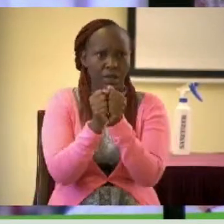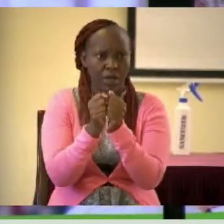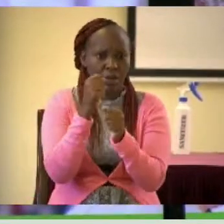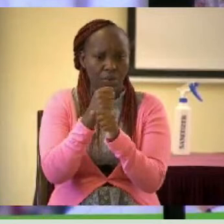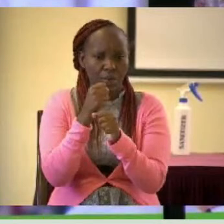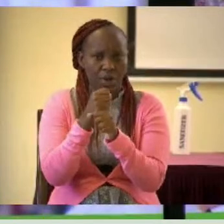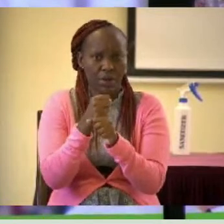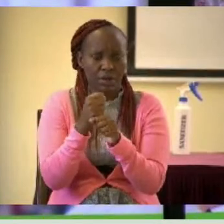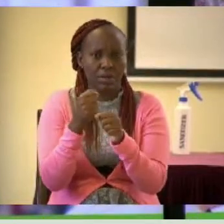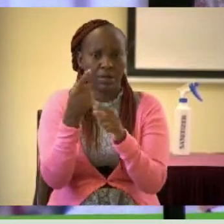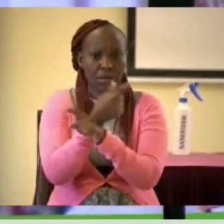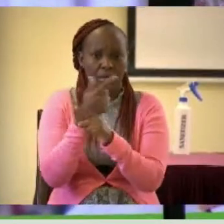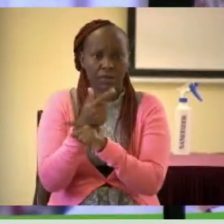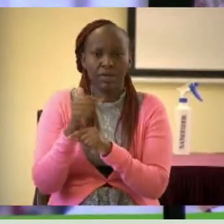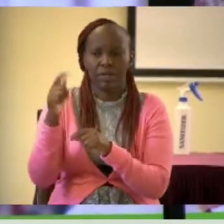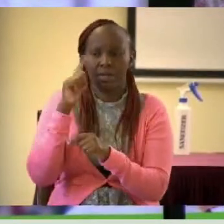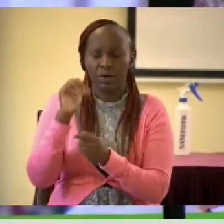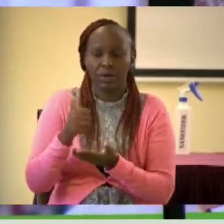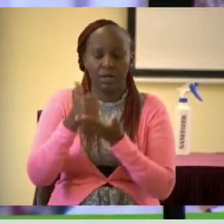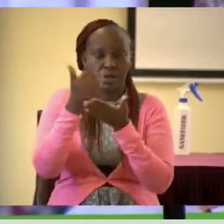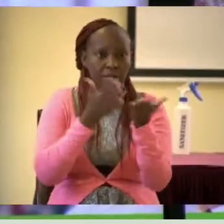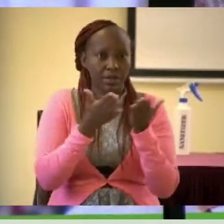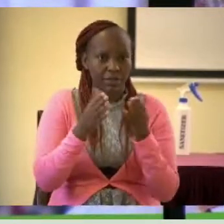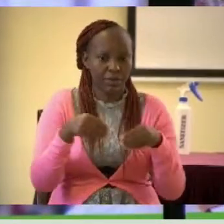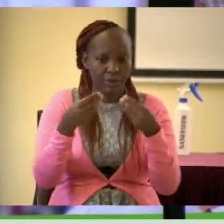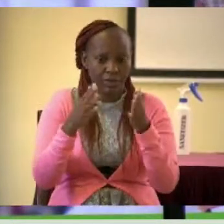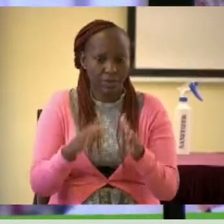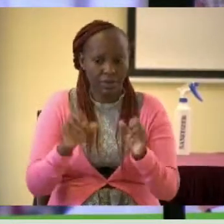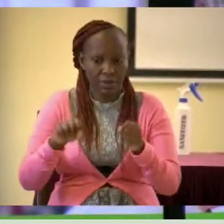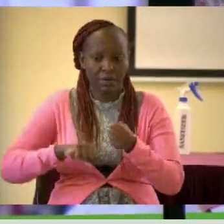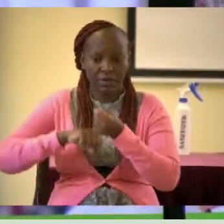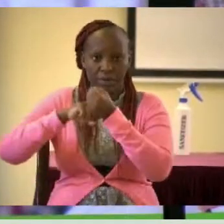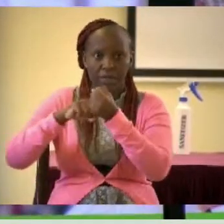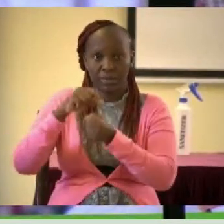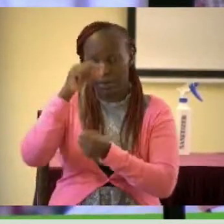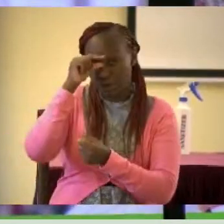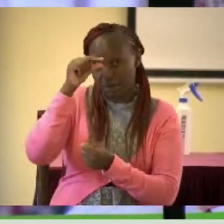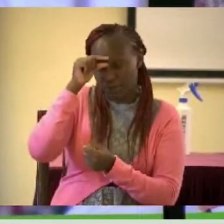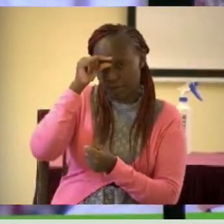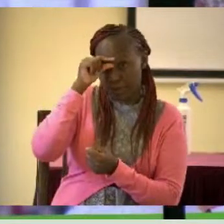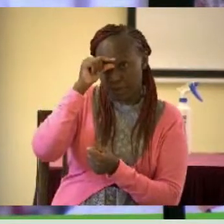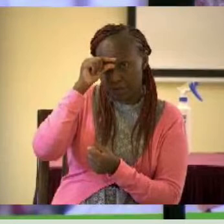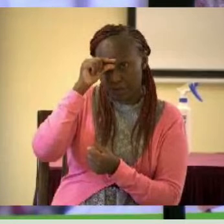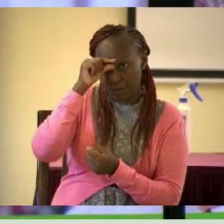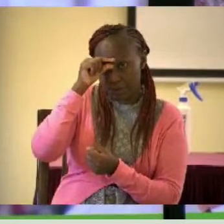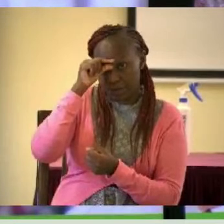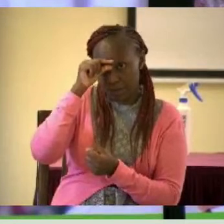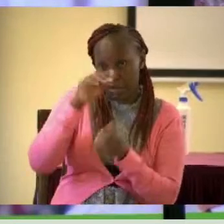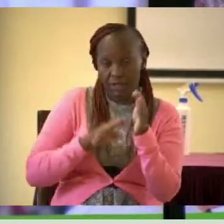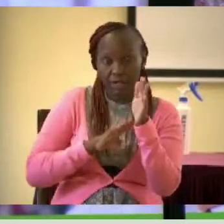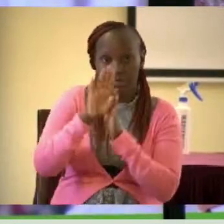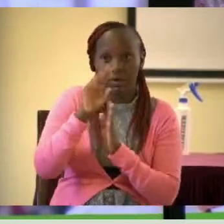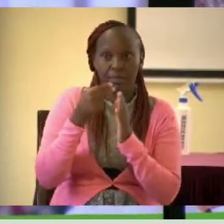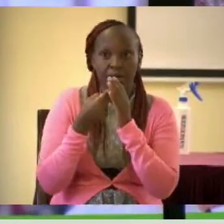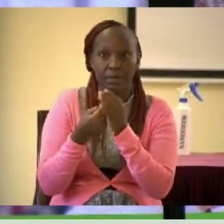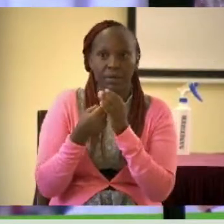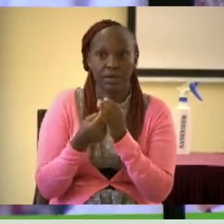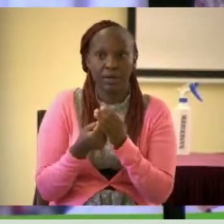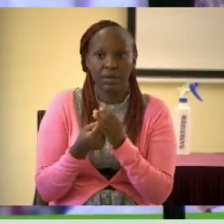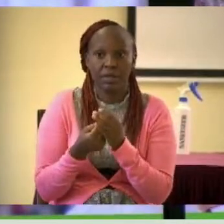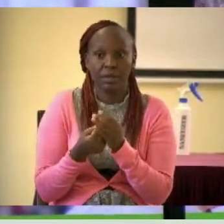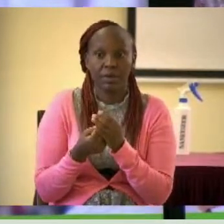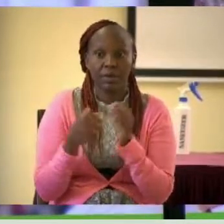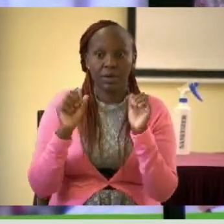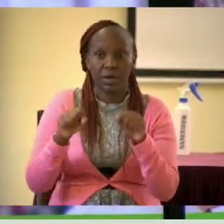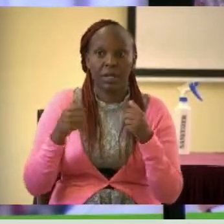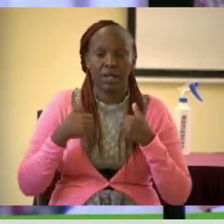various legal aid service providers can be supported by government. Development partners, that is, we have